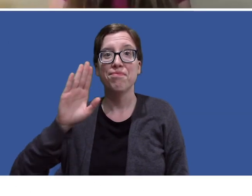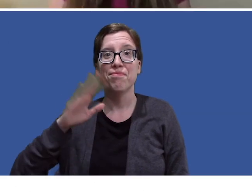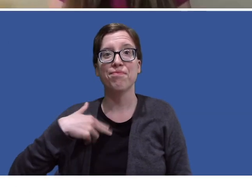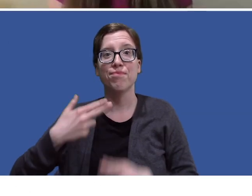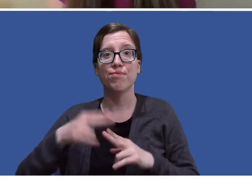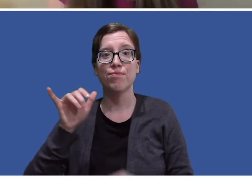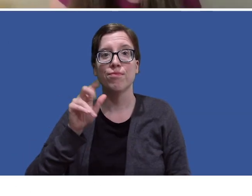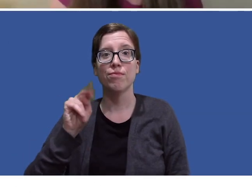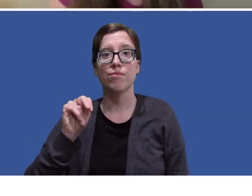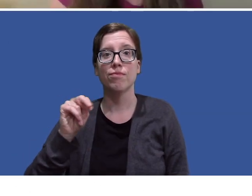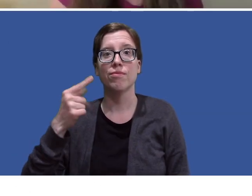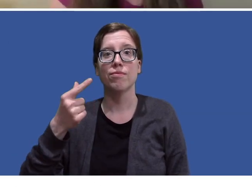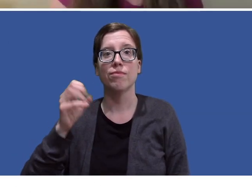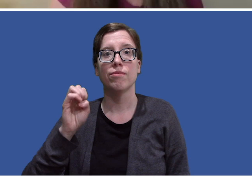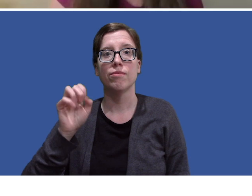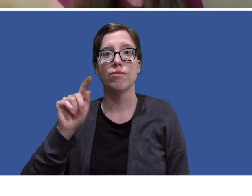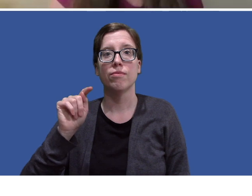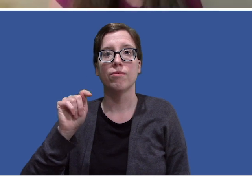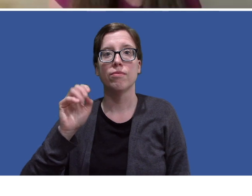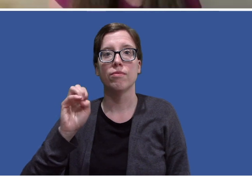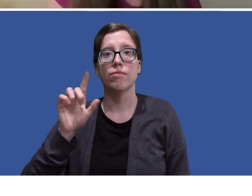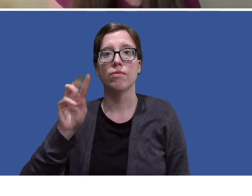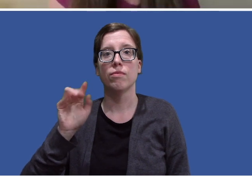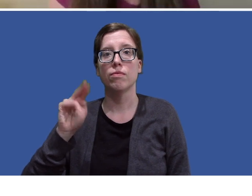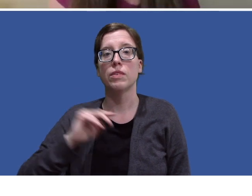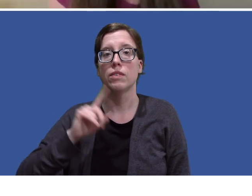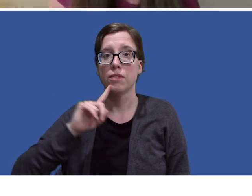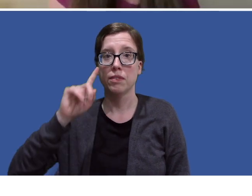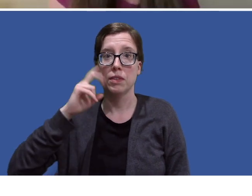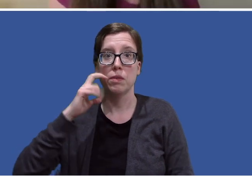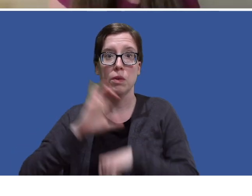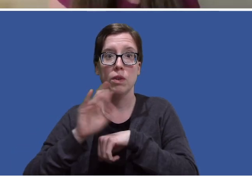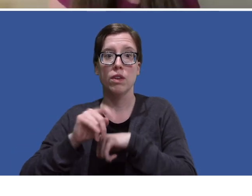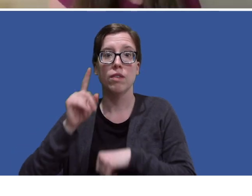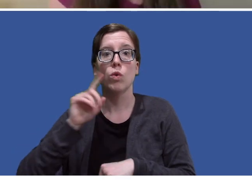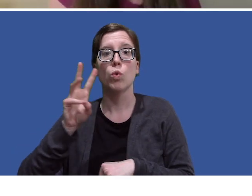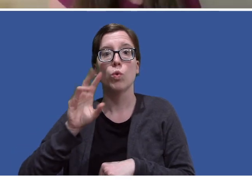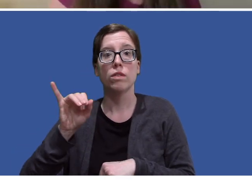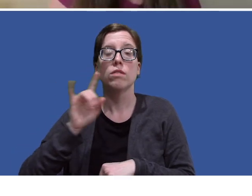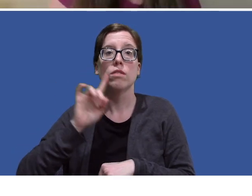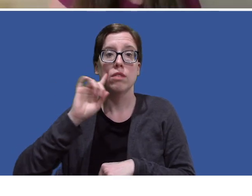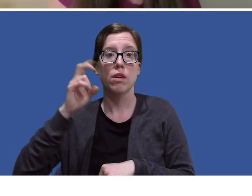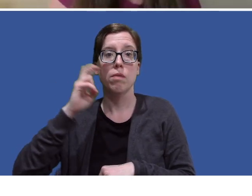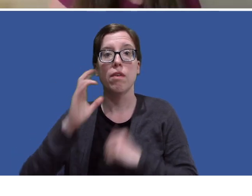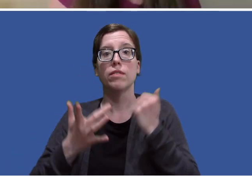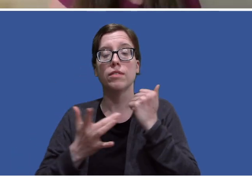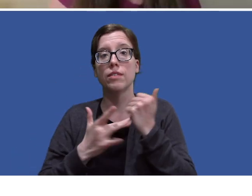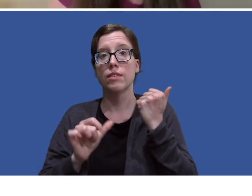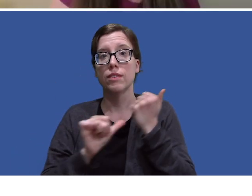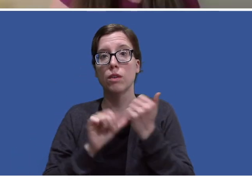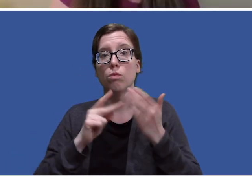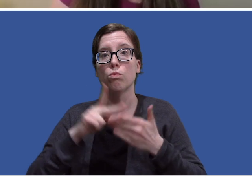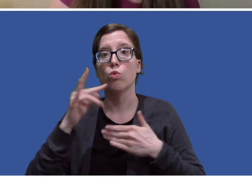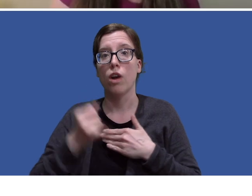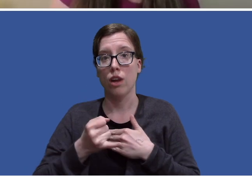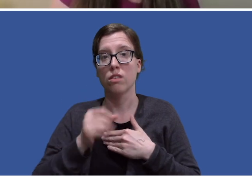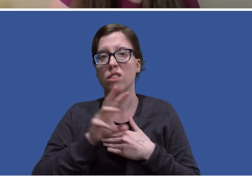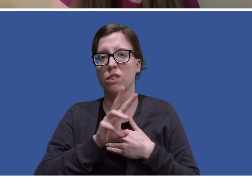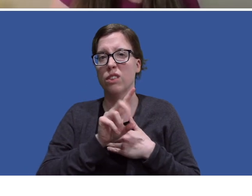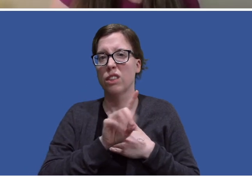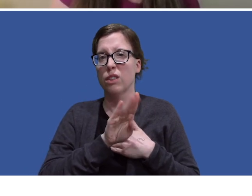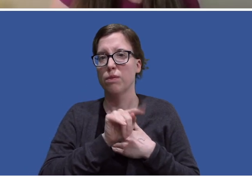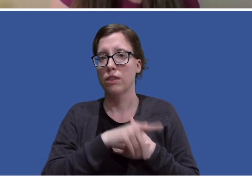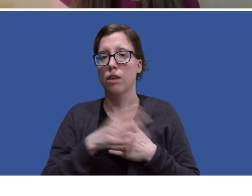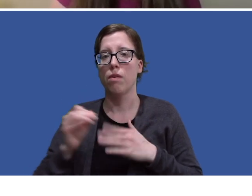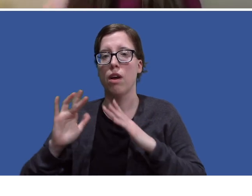Hi, my name is Jen Gettelman, and I am the Deafblind Consultant for the Wisconsin Deafblind Technical Assistance Project and